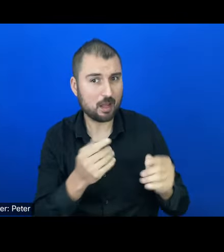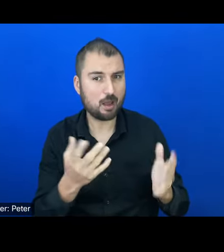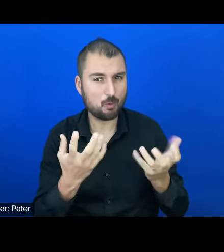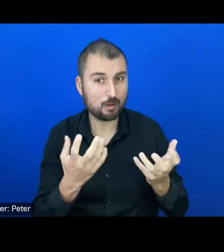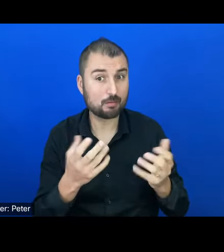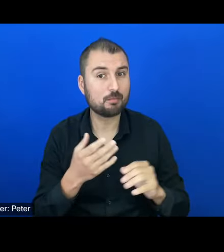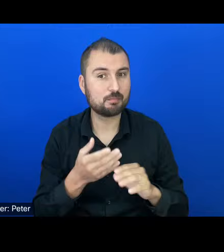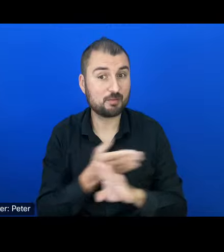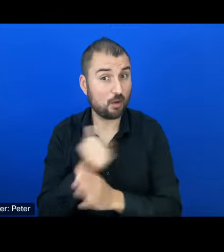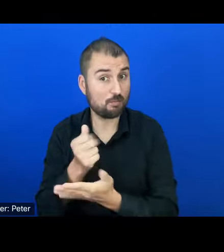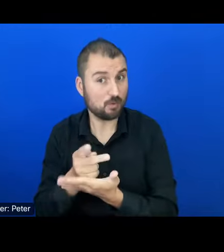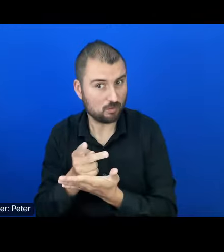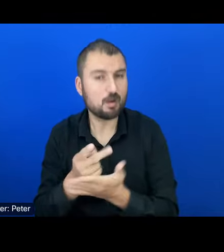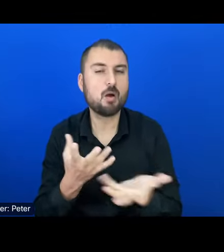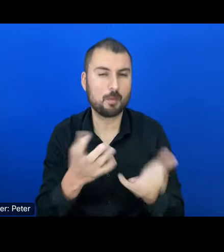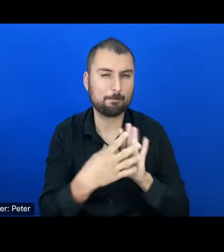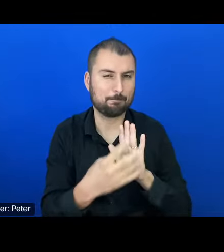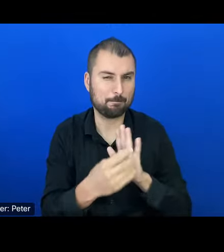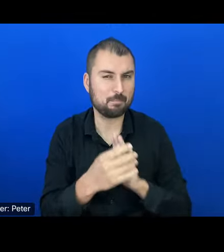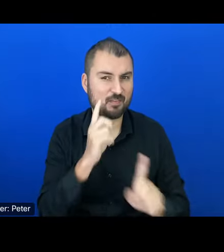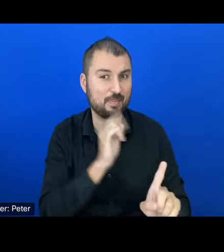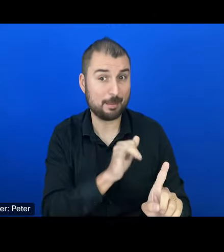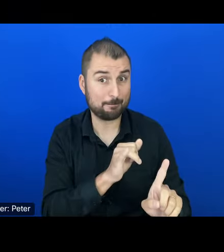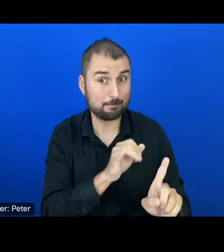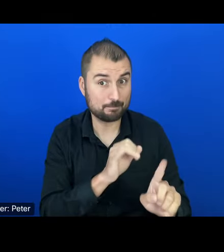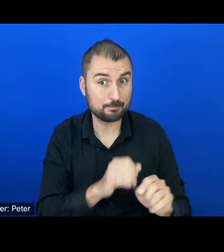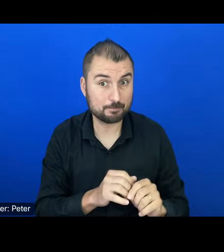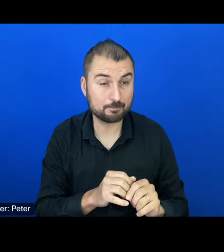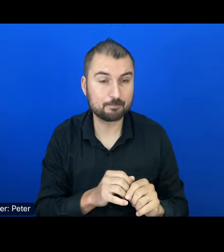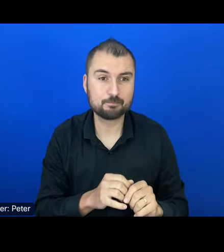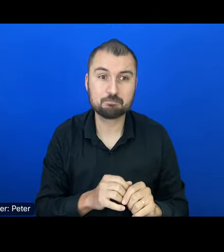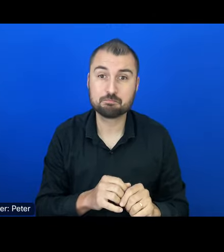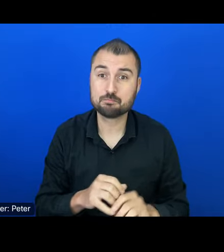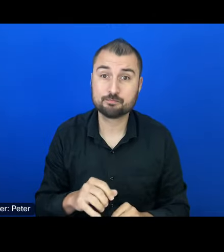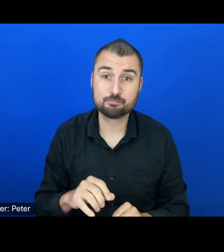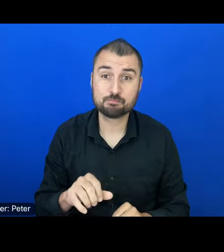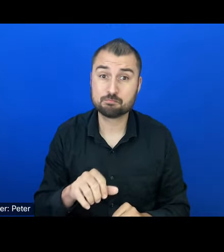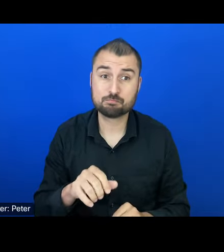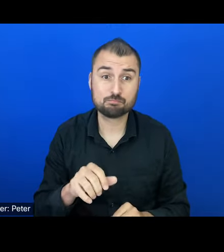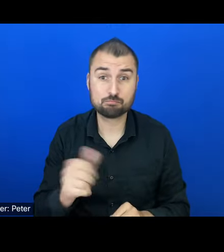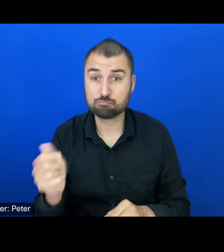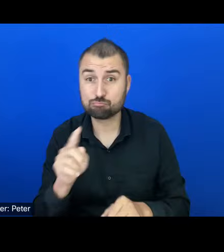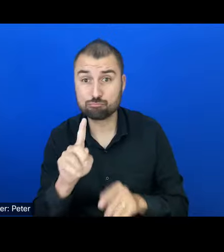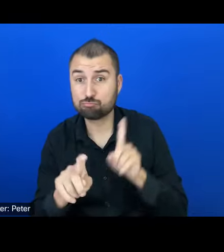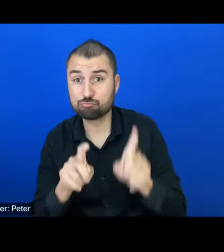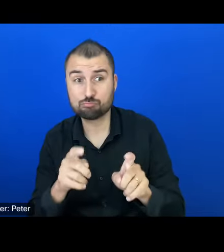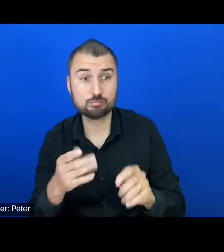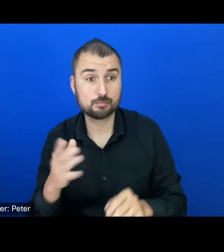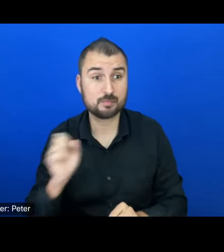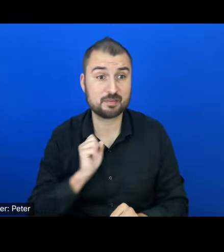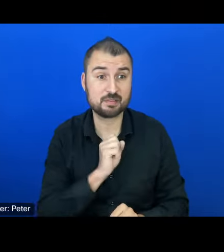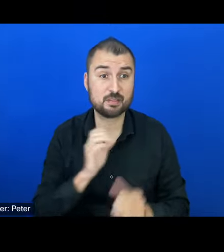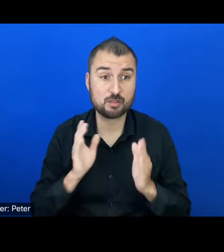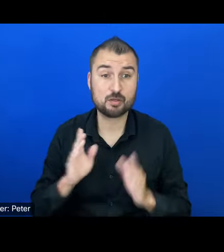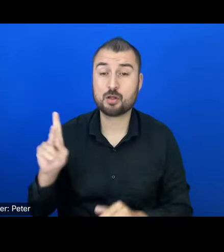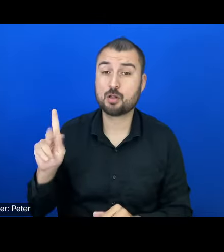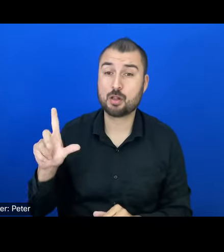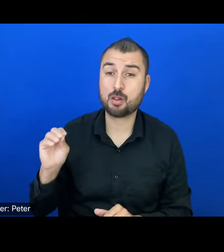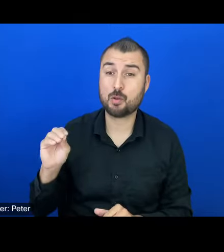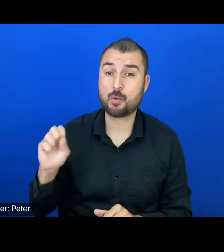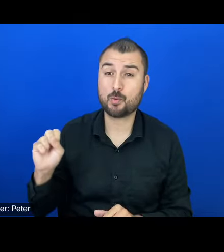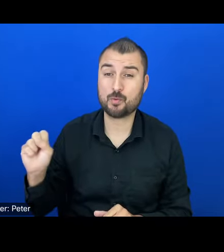that before we approve it. Okay. Further questions? Go ahead, Senator Clues. Oh, okay, thank you.